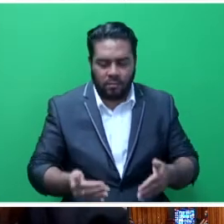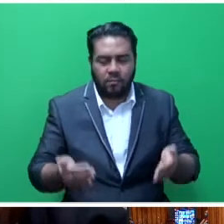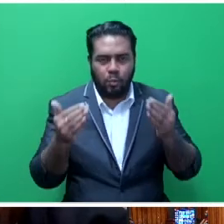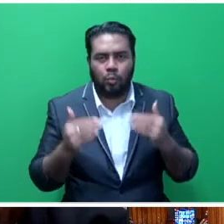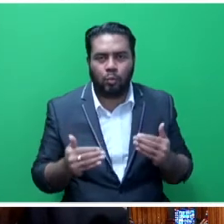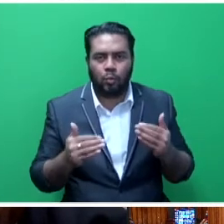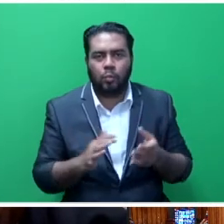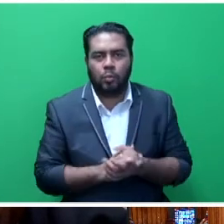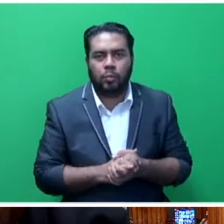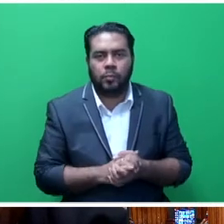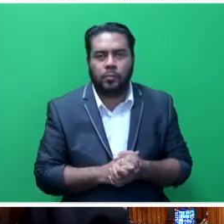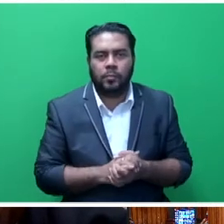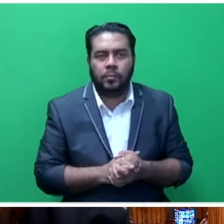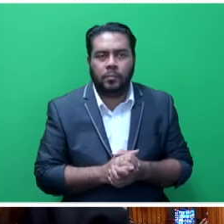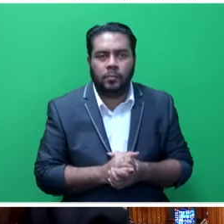of Titles for